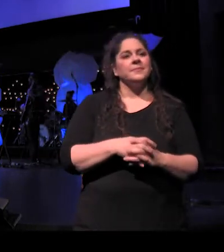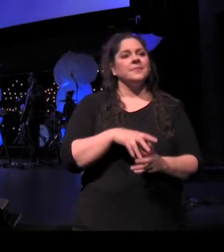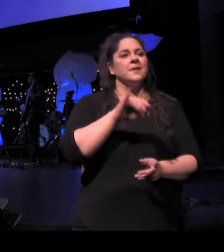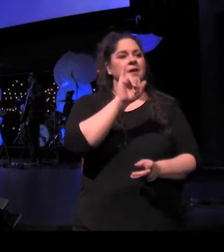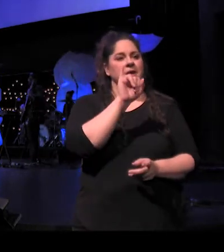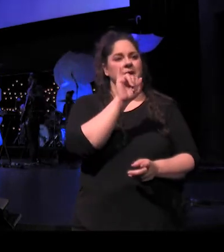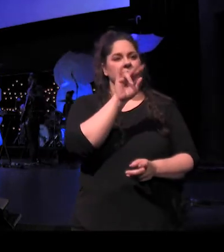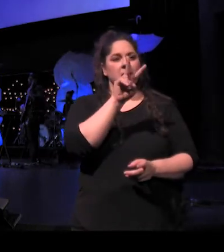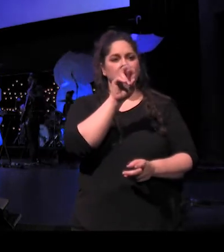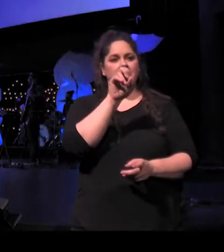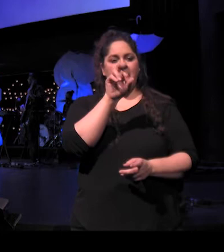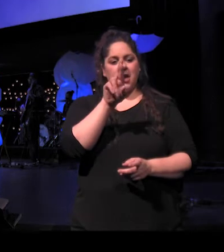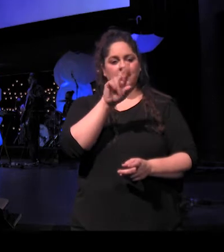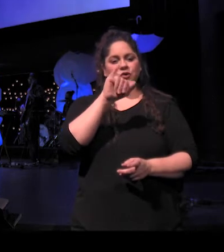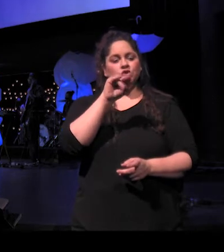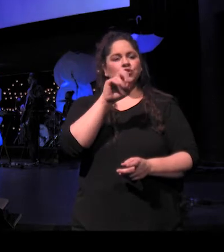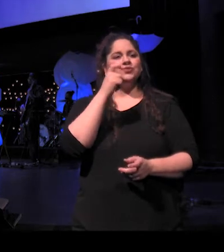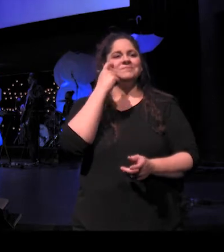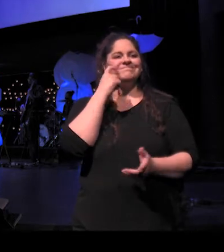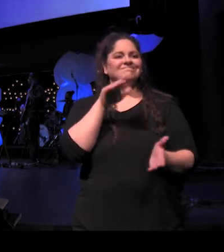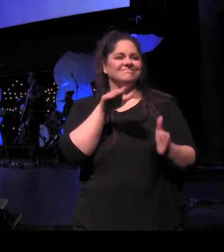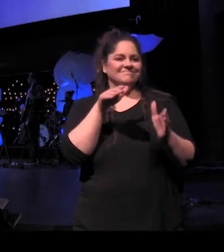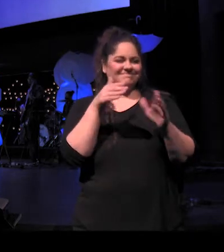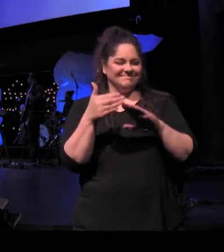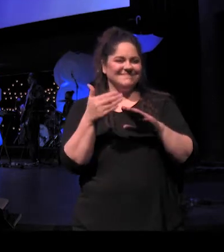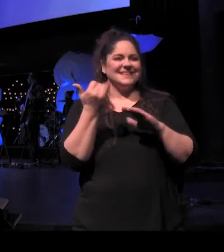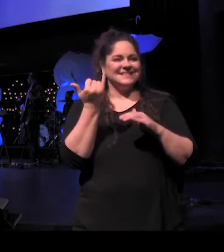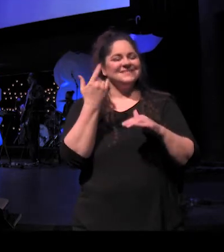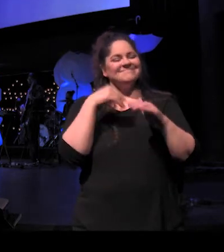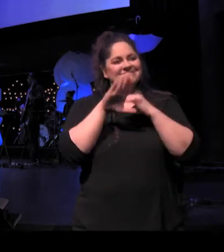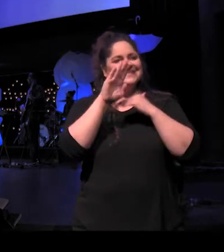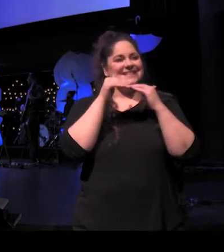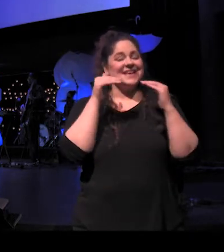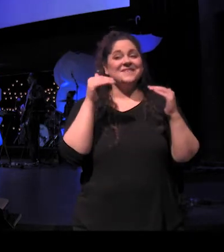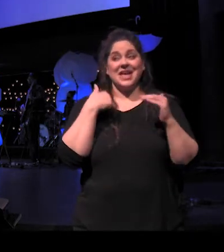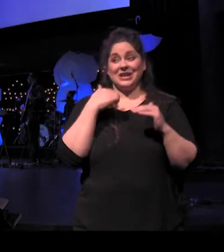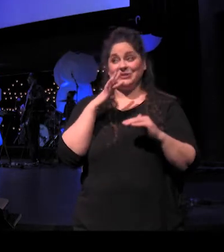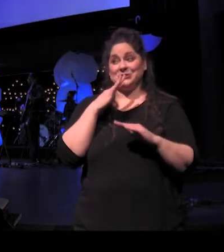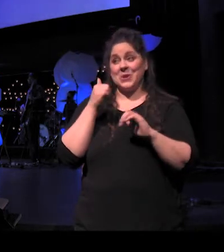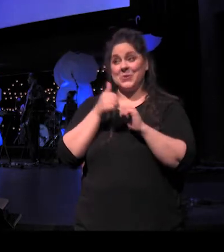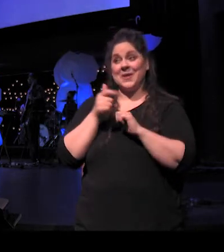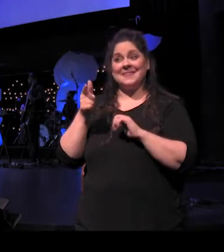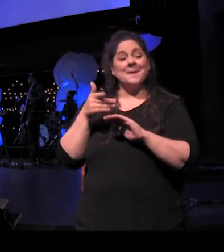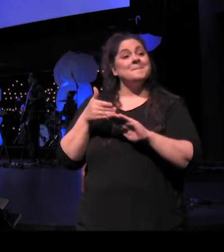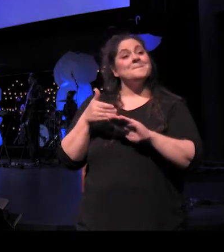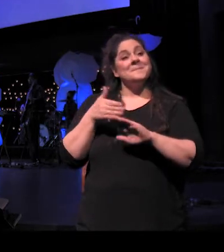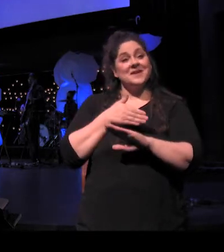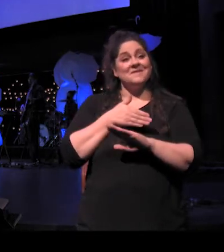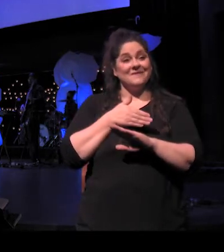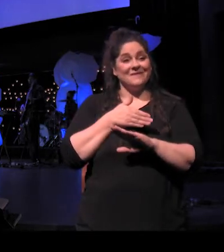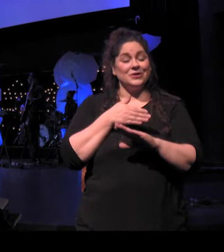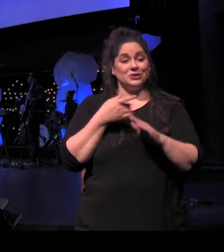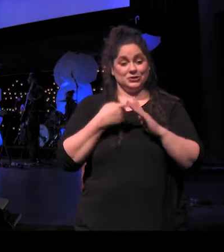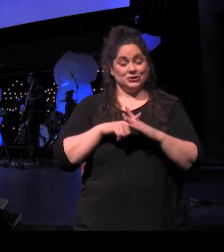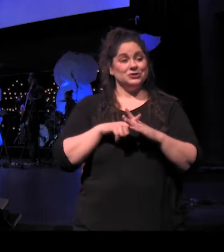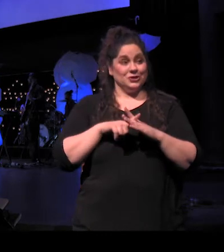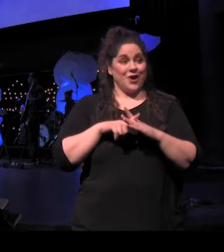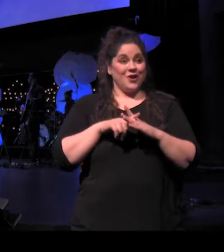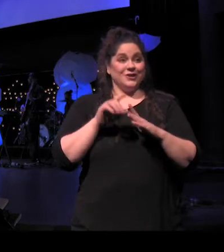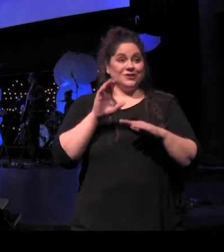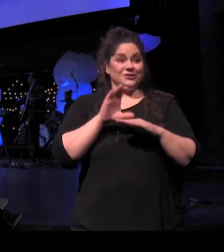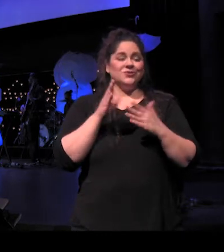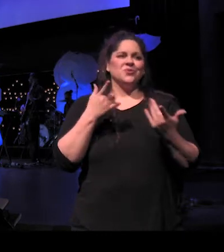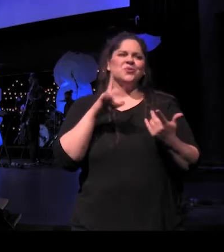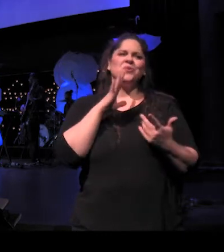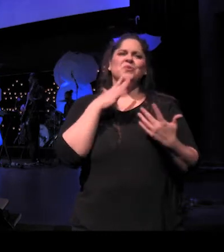went home to be with the Lord. And in talking with them before the service, what a special, special